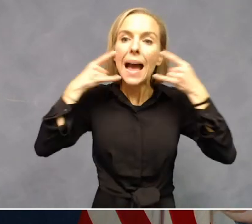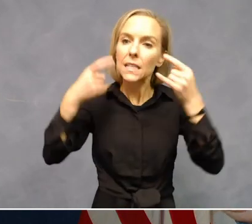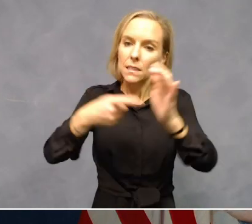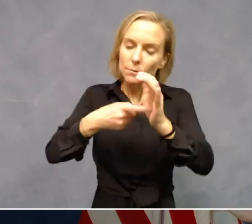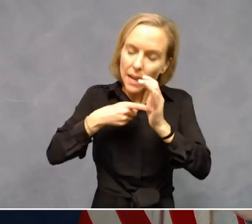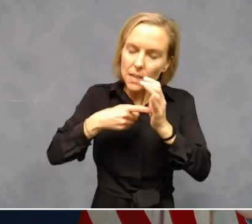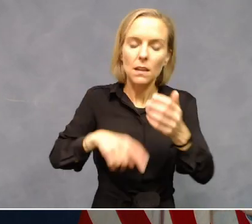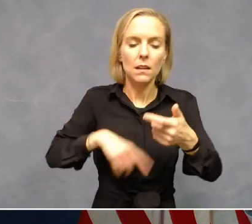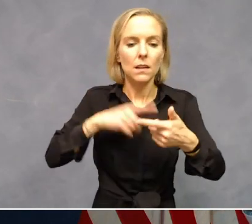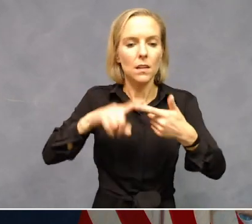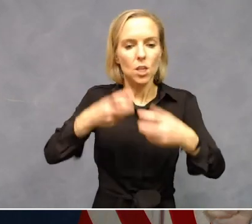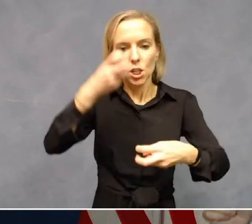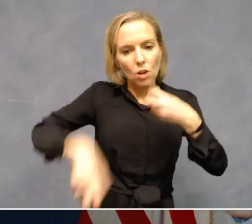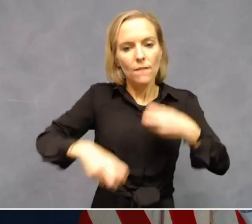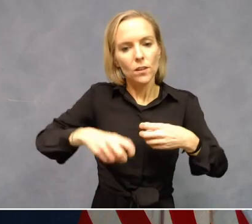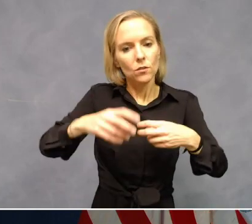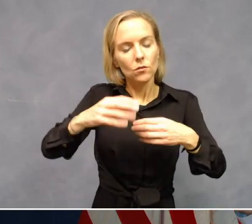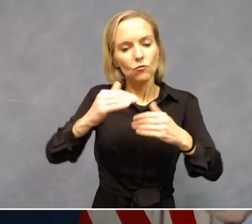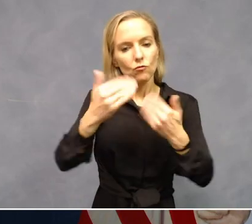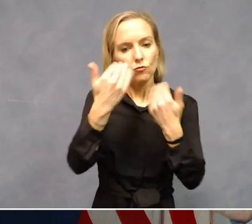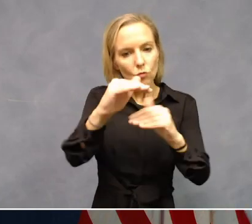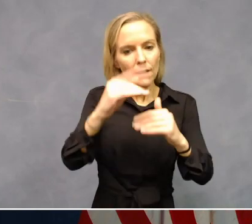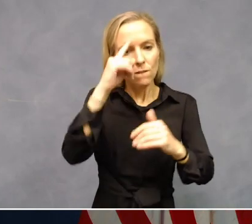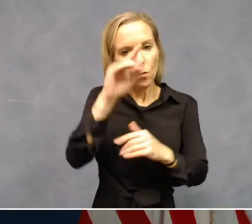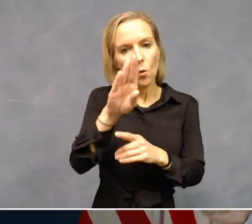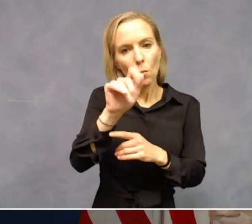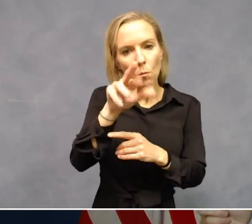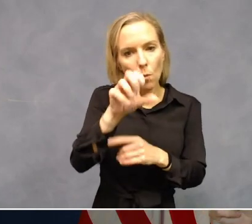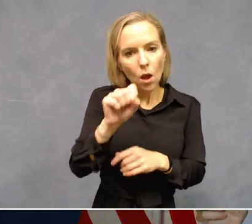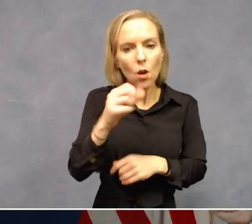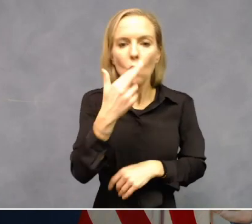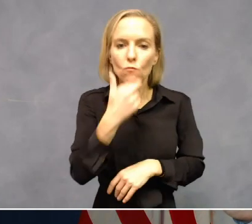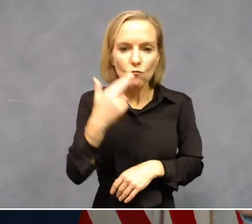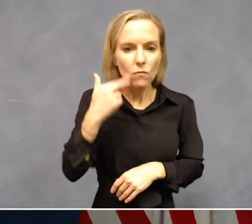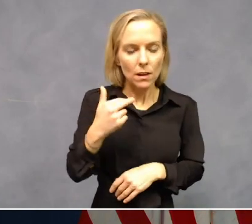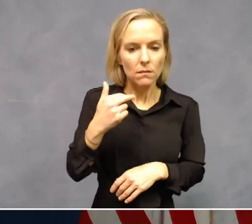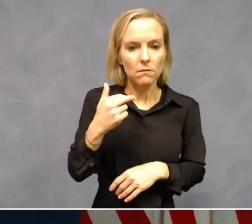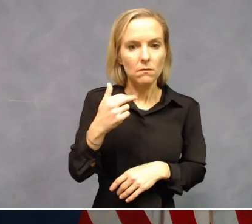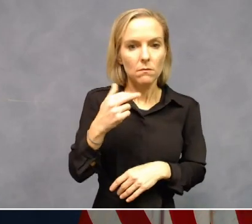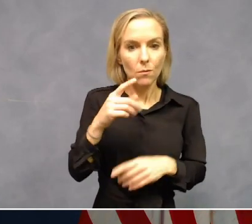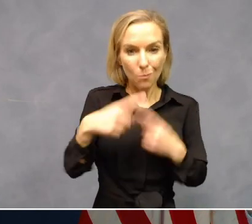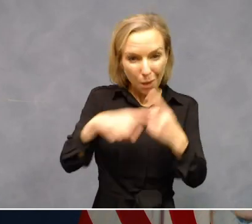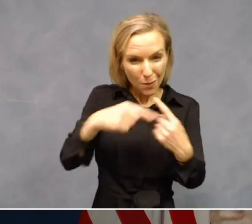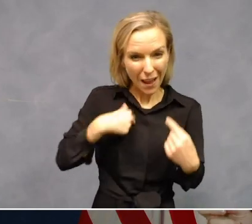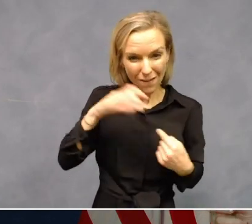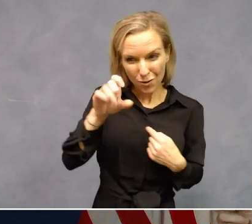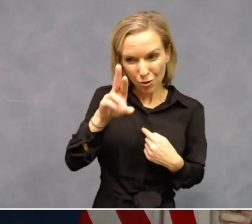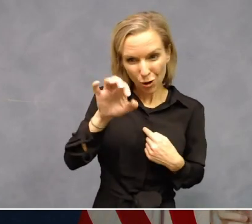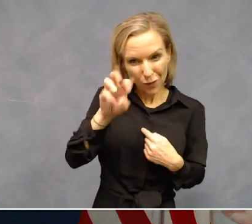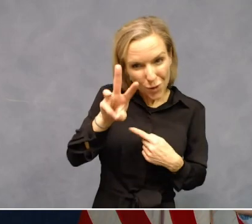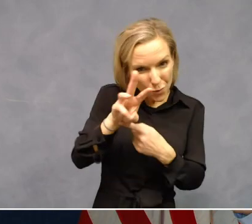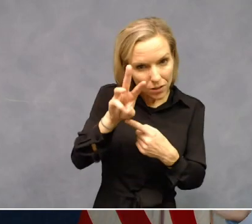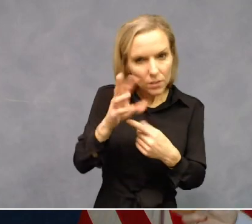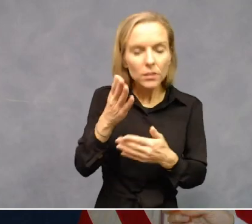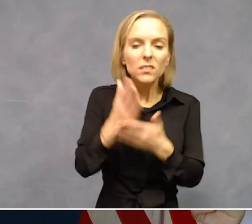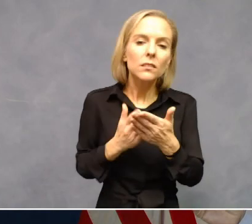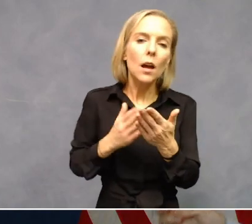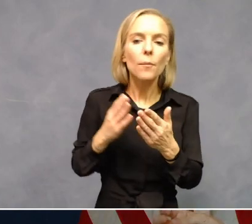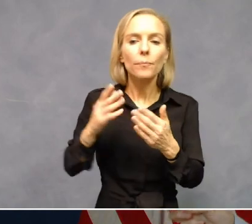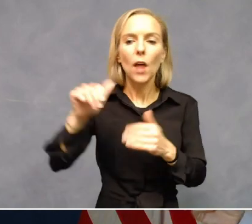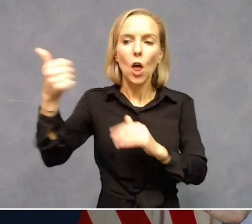the toughest restrictions on bars and restaurants, and we have a curfew. Some just do either or for that. We're still